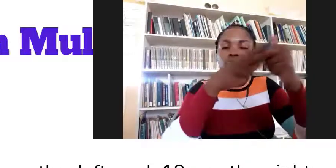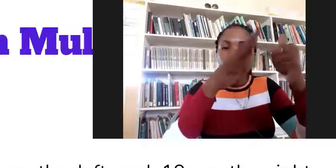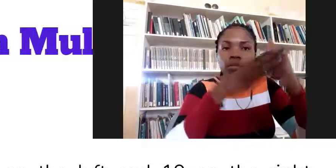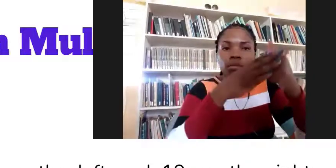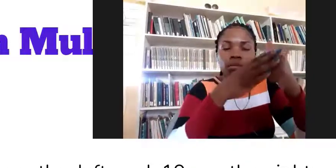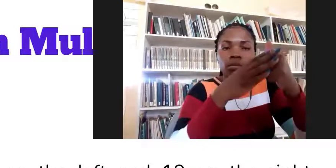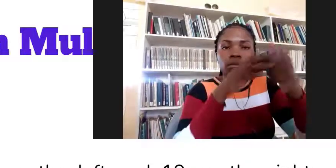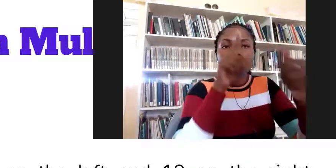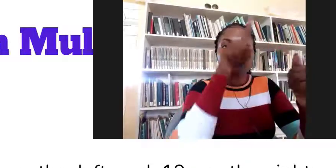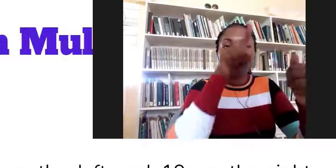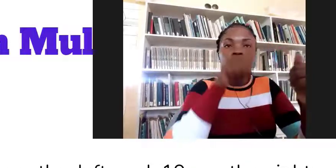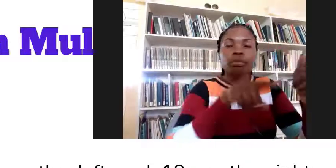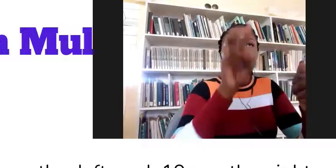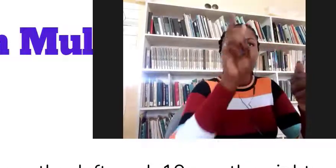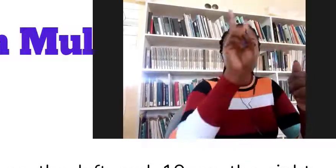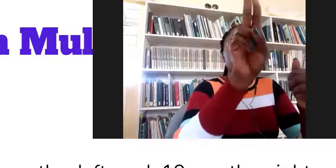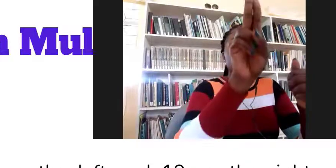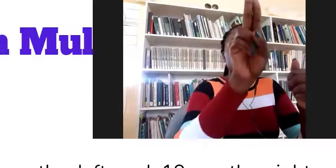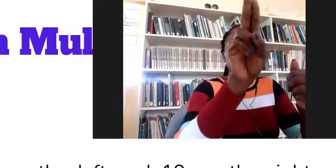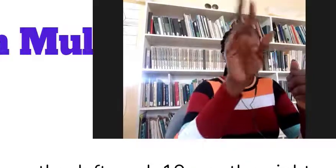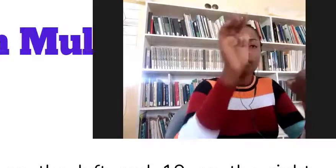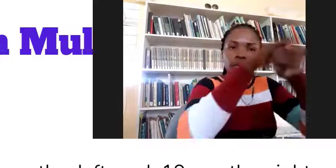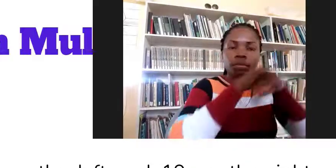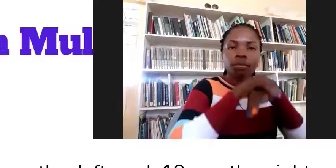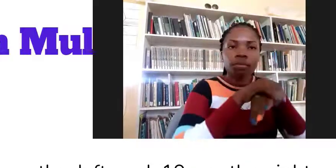we get 4.5.